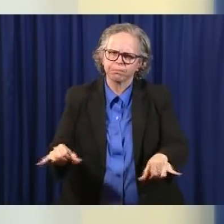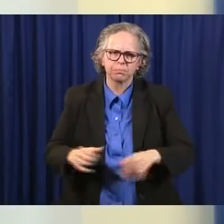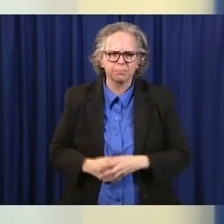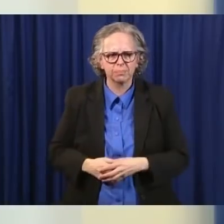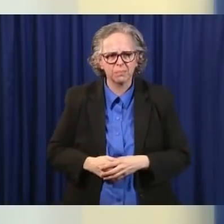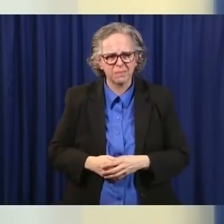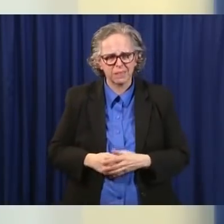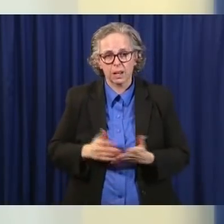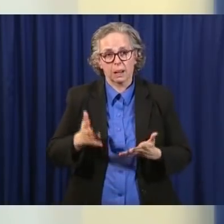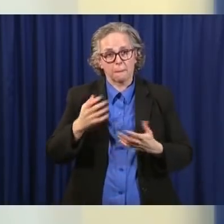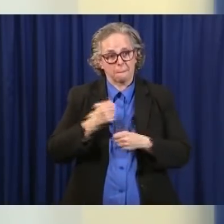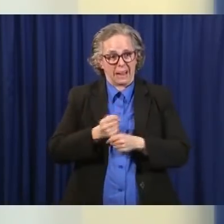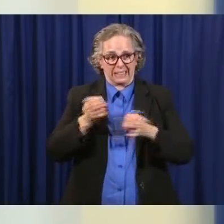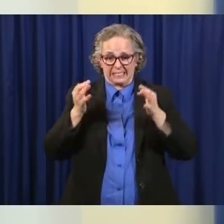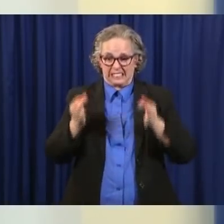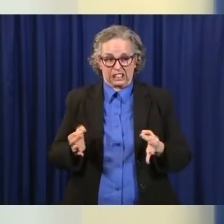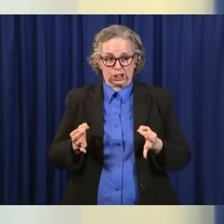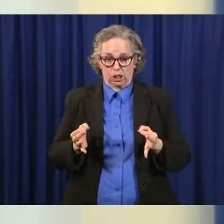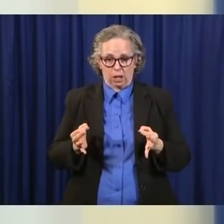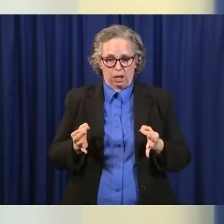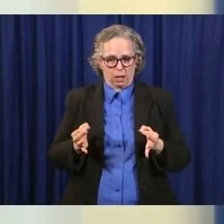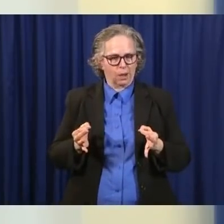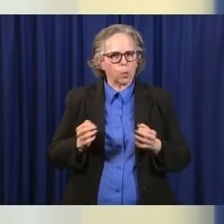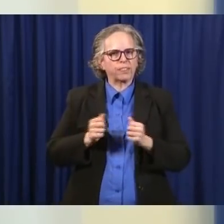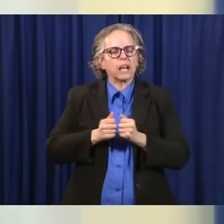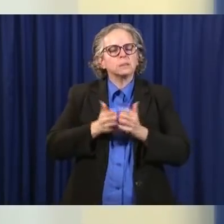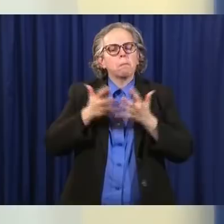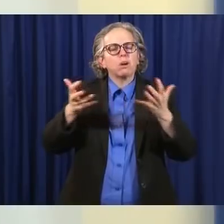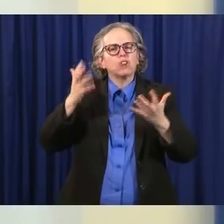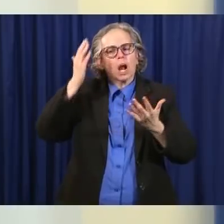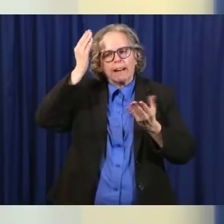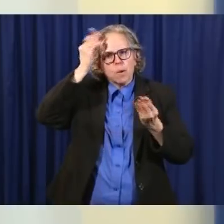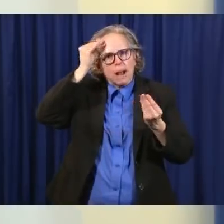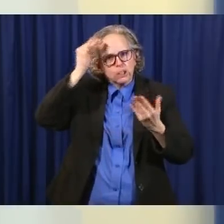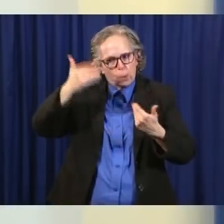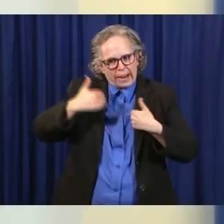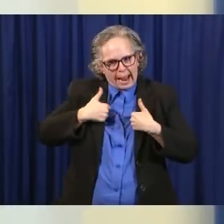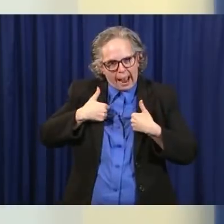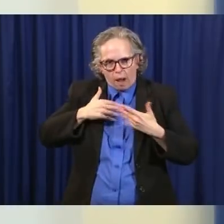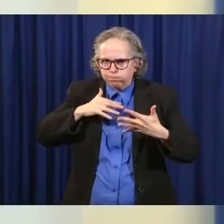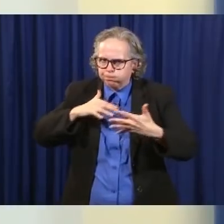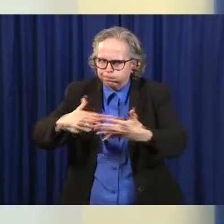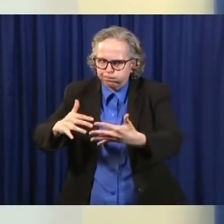as much knowledge as possible. The virus is still there.